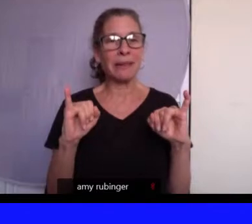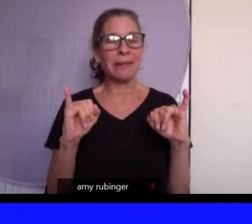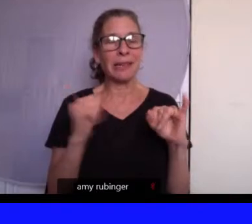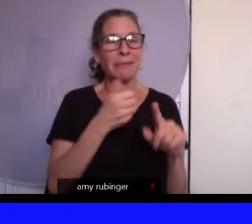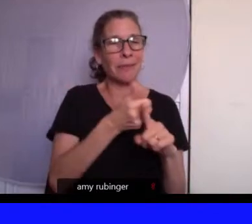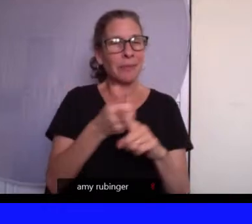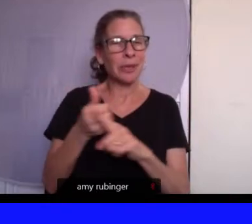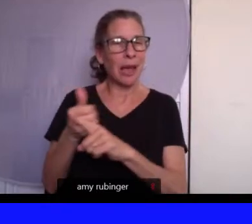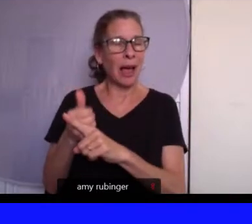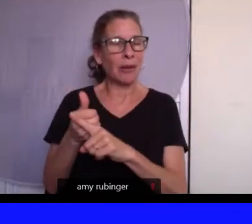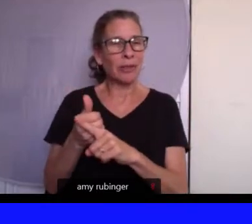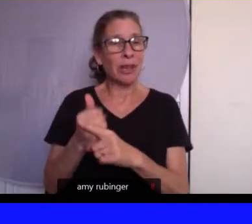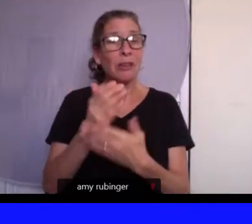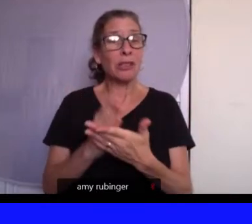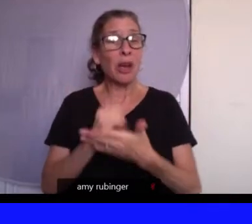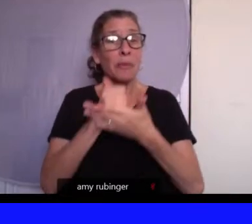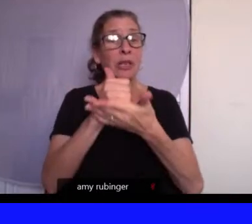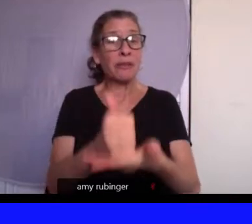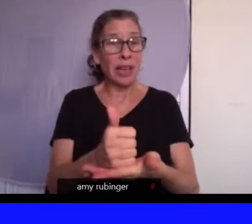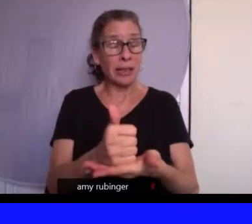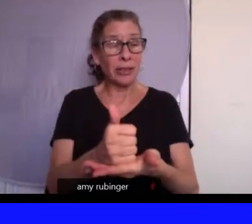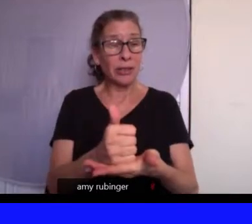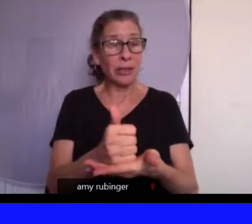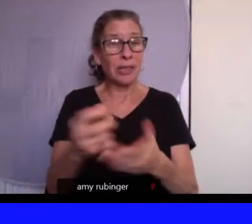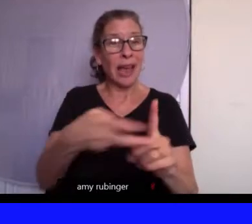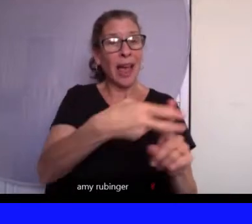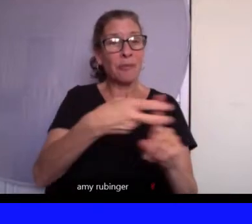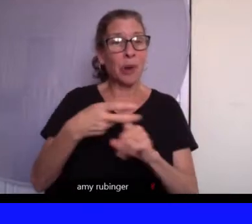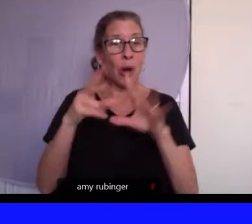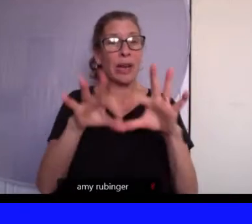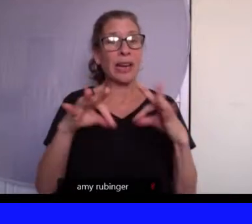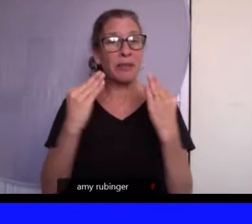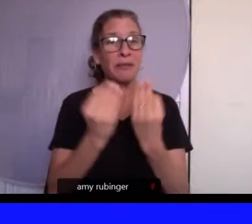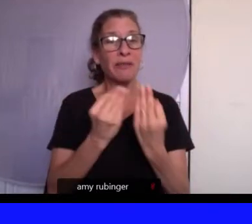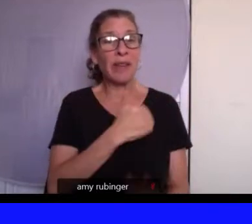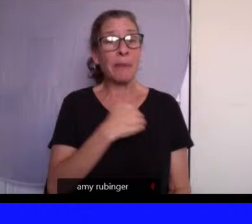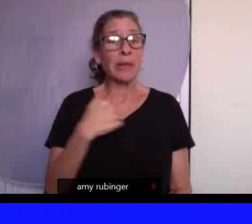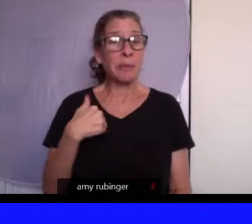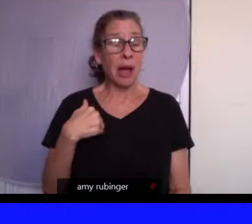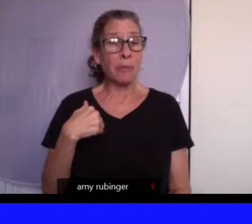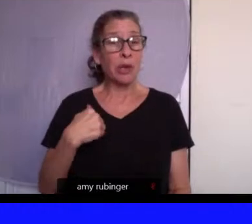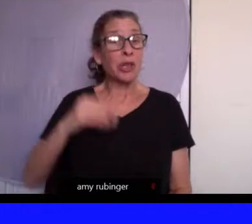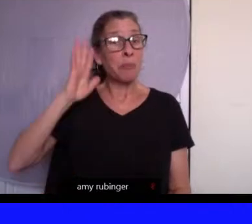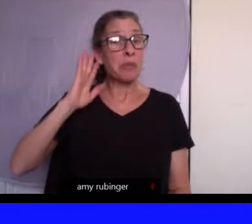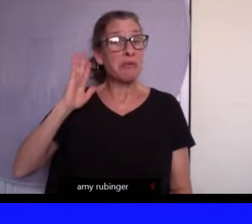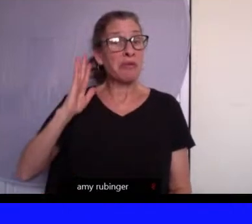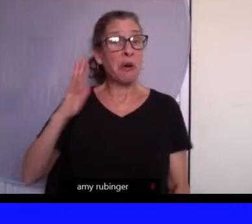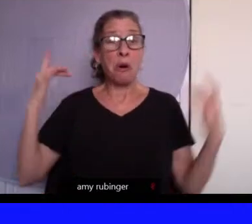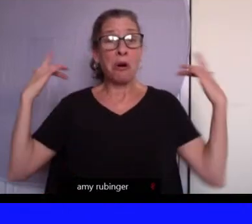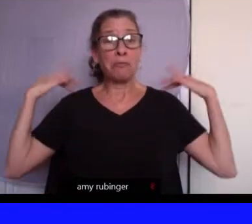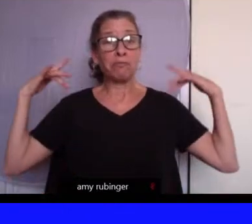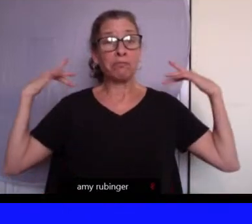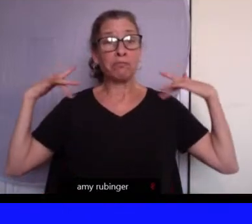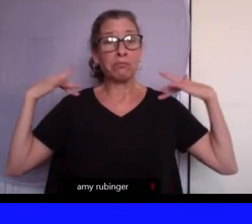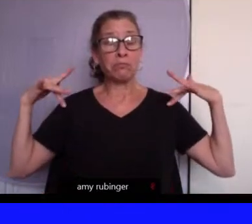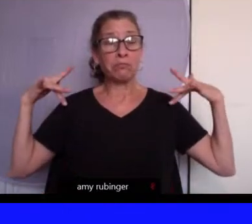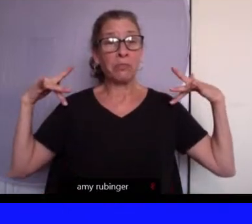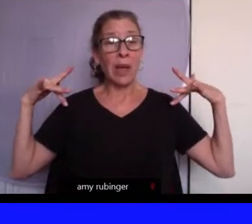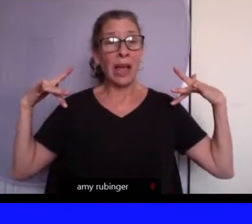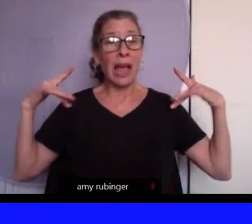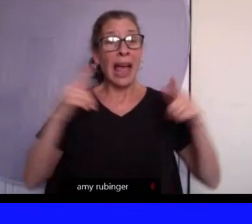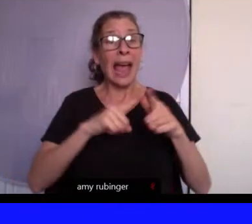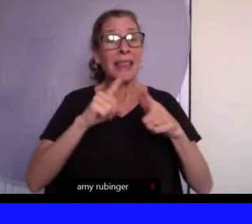and are they really resolved in a way that they stay resolved, or is that single person needed